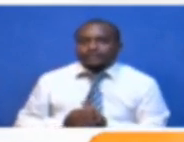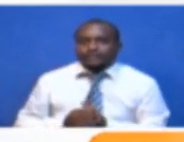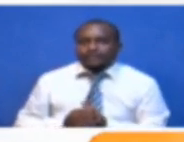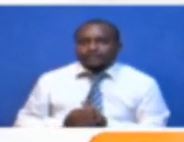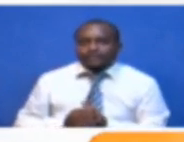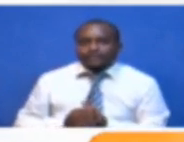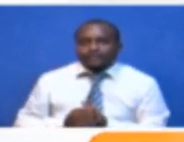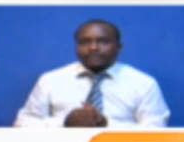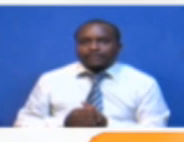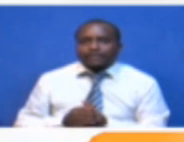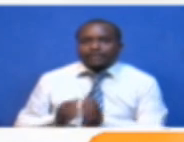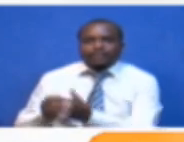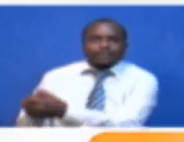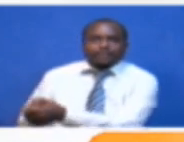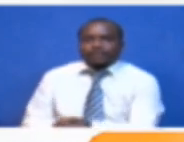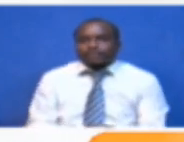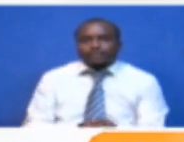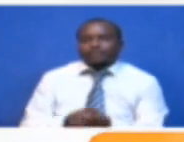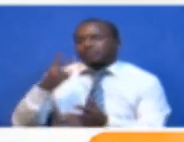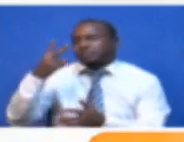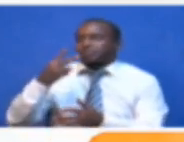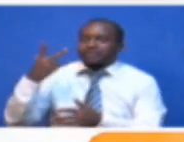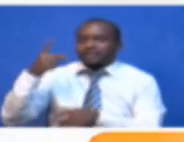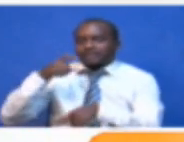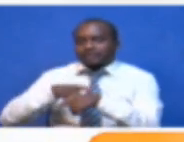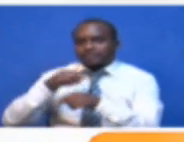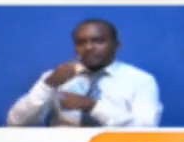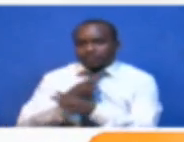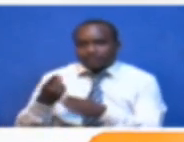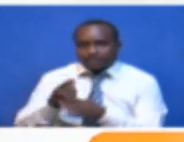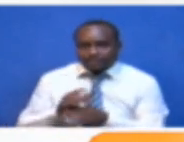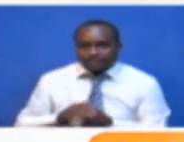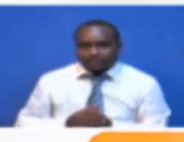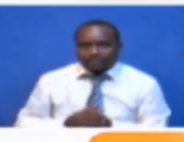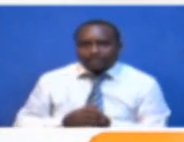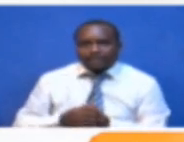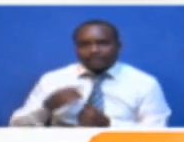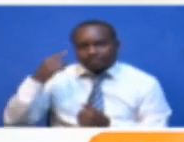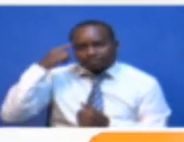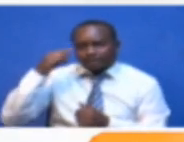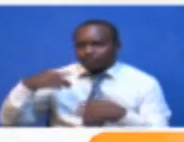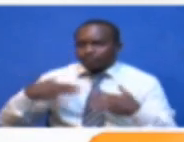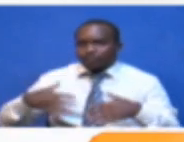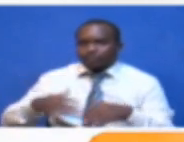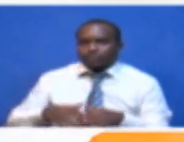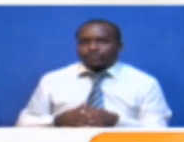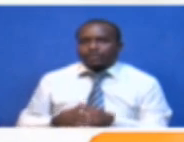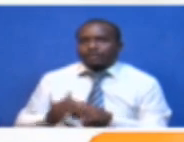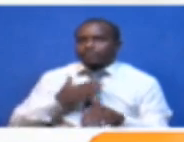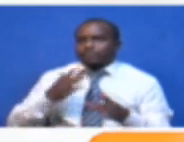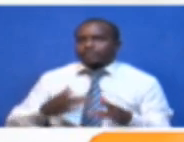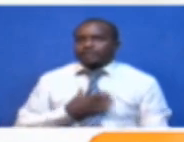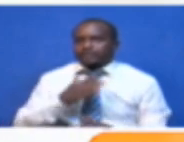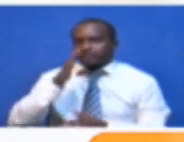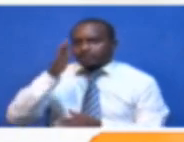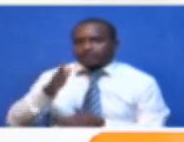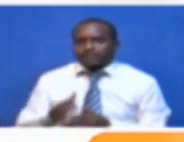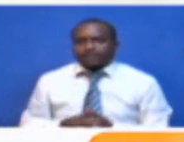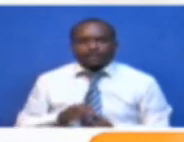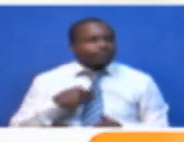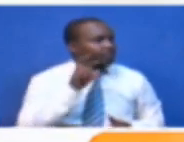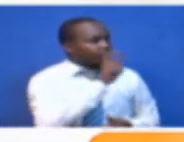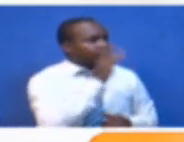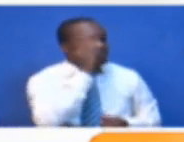90s. Yes. Plays golf two, three times a week. Yes. And still very lucid. Yes. He's going to be my guest on Sunday. I'll watch. Thank you.